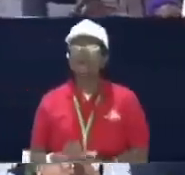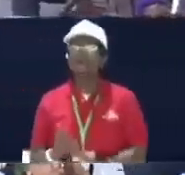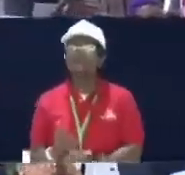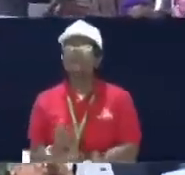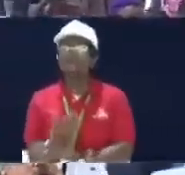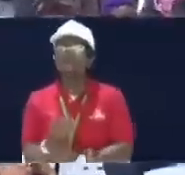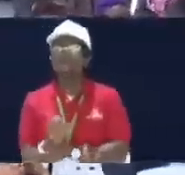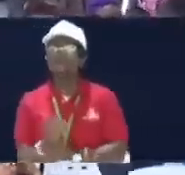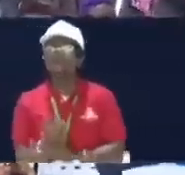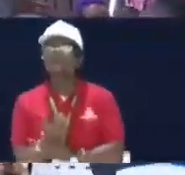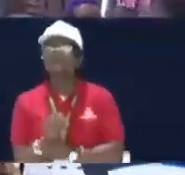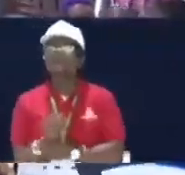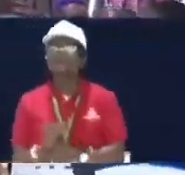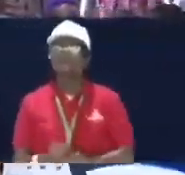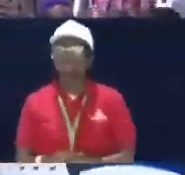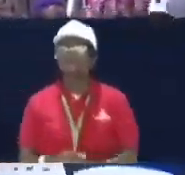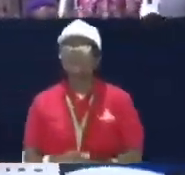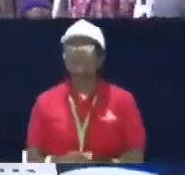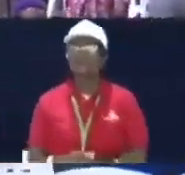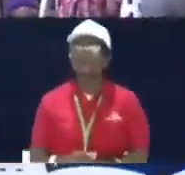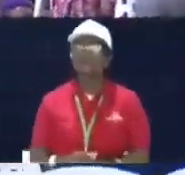Jesus.